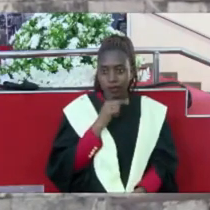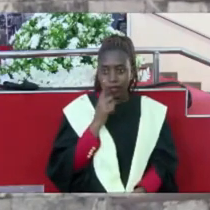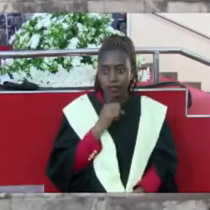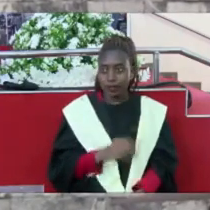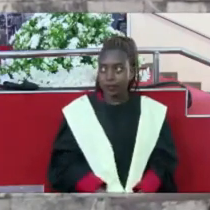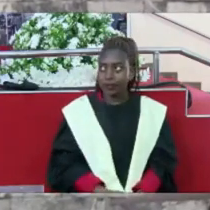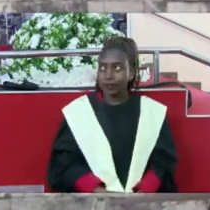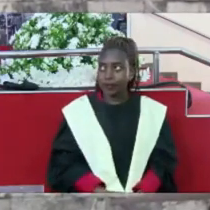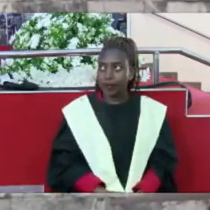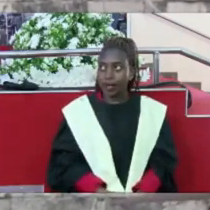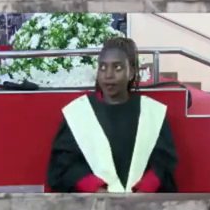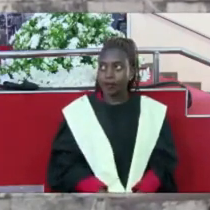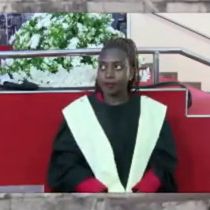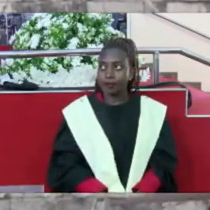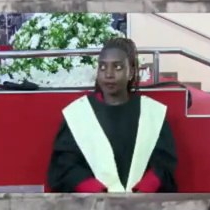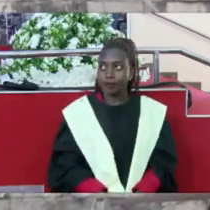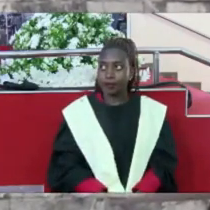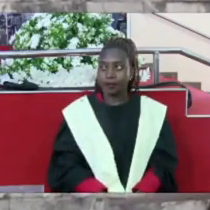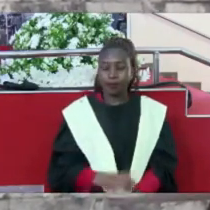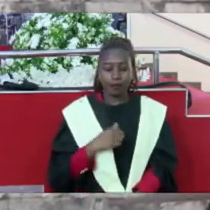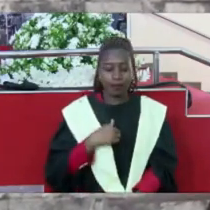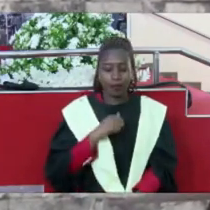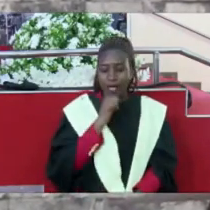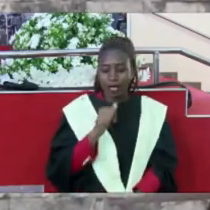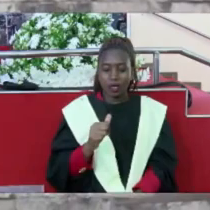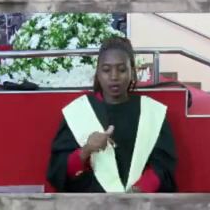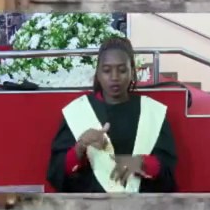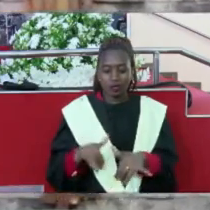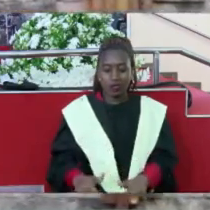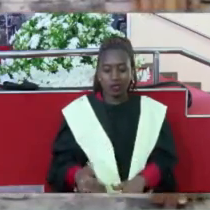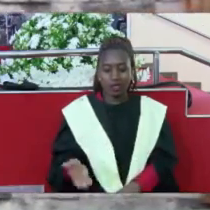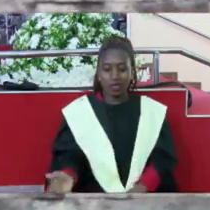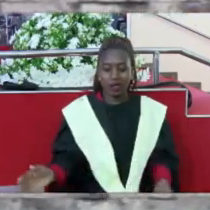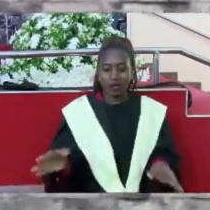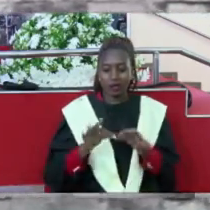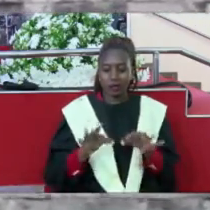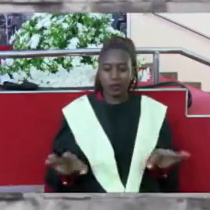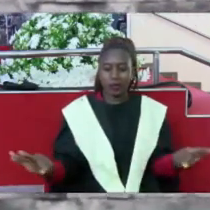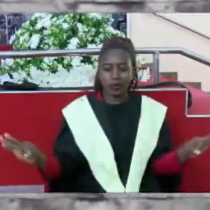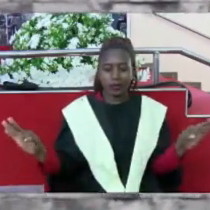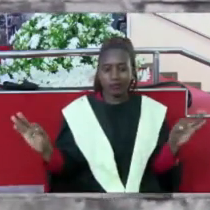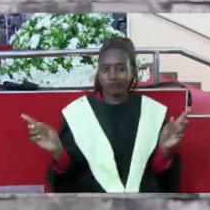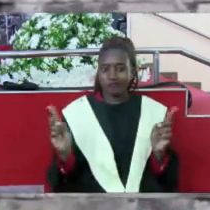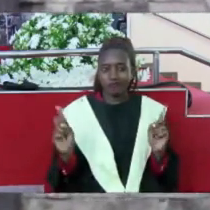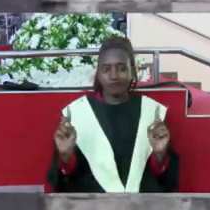Niseme hivi. Let me say this. Ili nisikae hapa mpaka kesho na kumbe ujumbe wangu jeni uliisha.